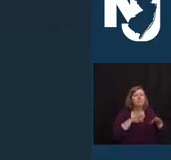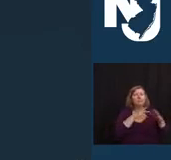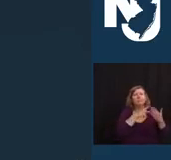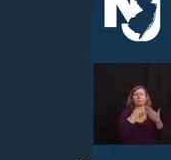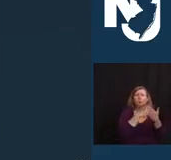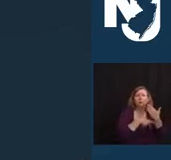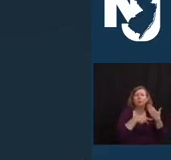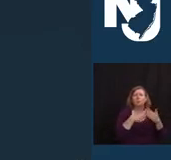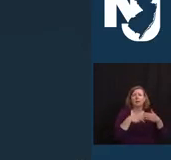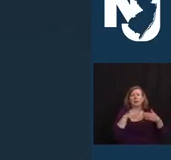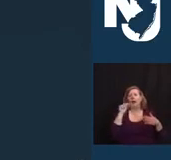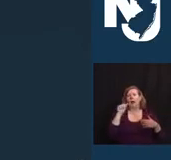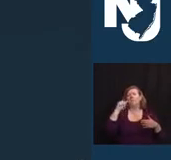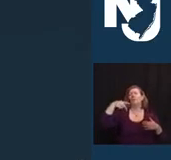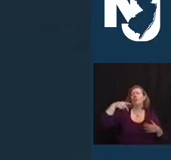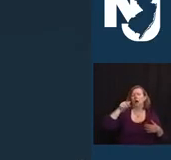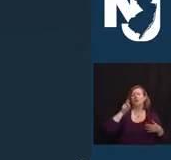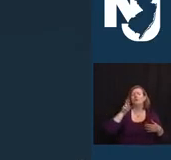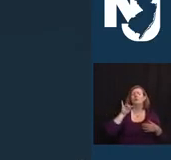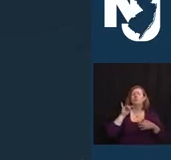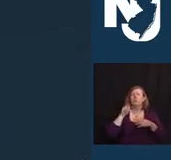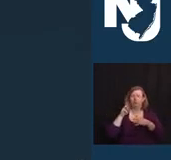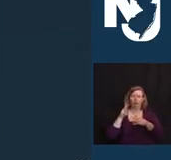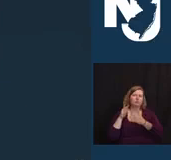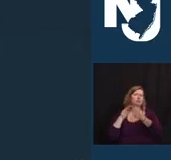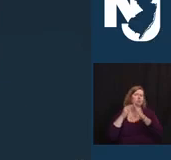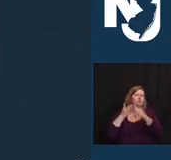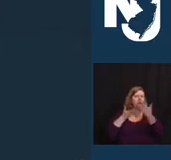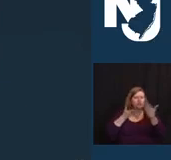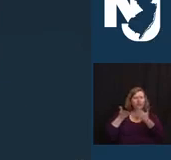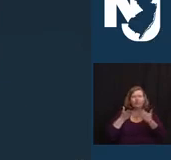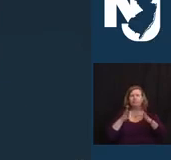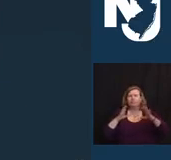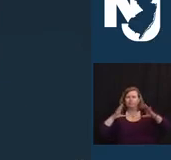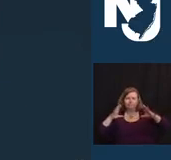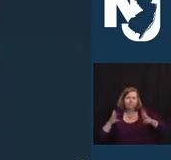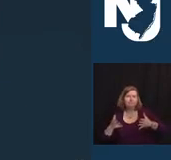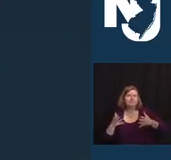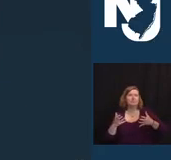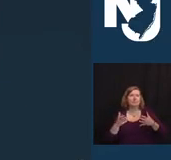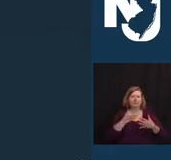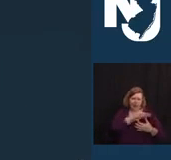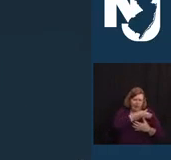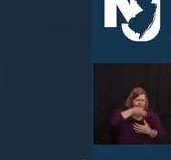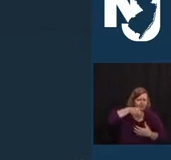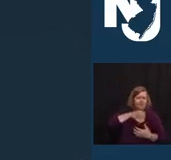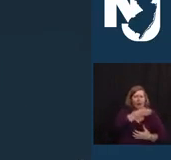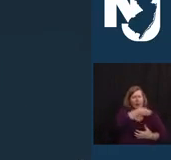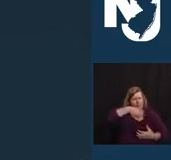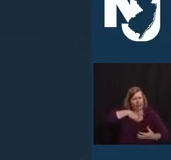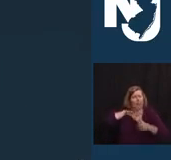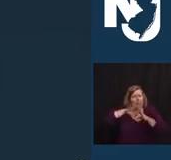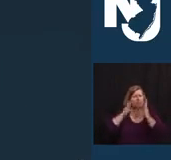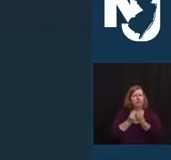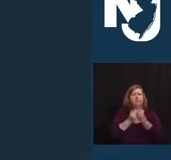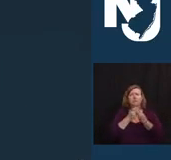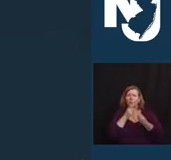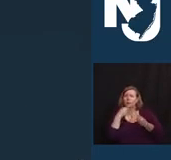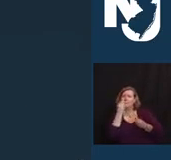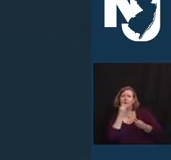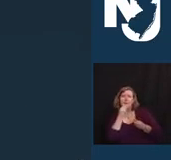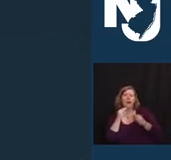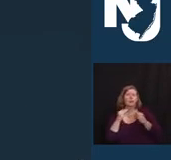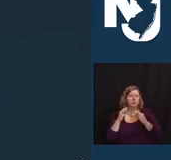Park. That's a community service organization that served and empowered families in need across Monmouth County. She would serve